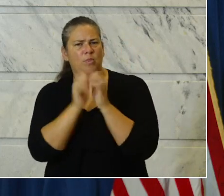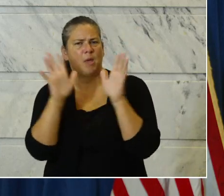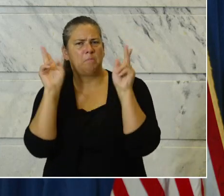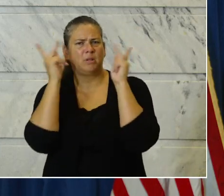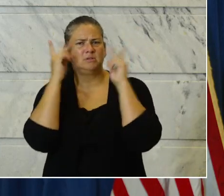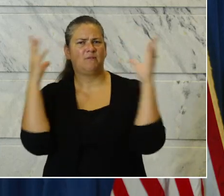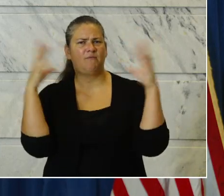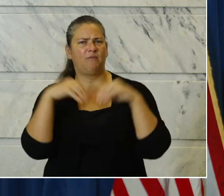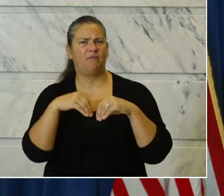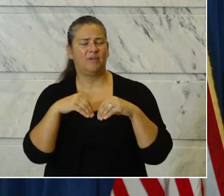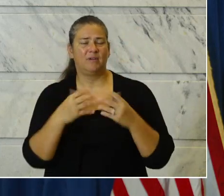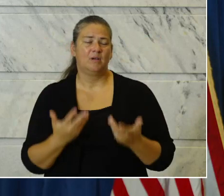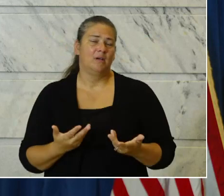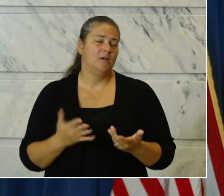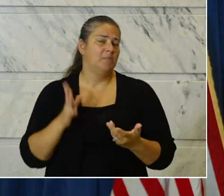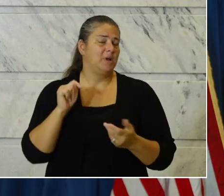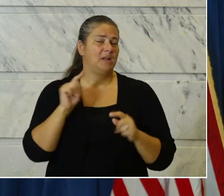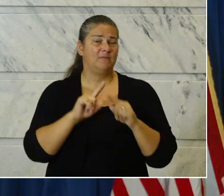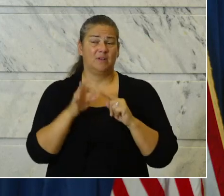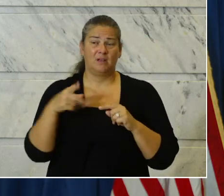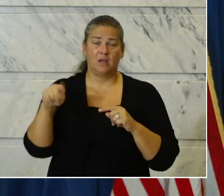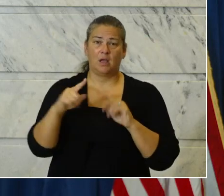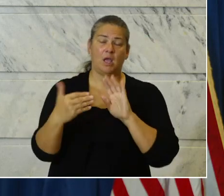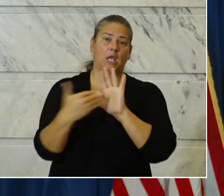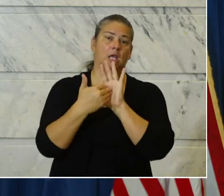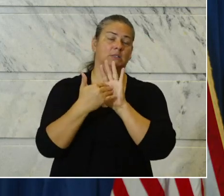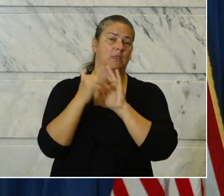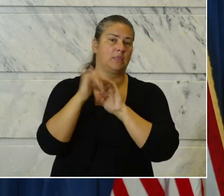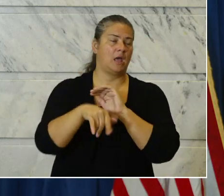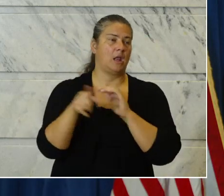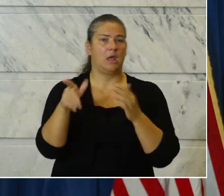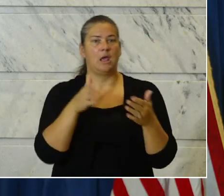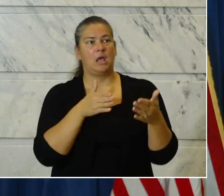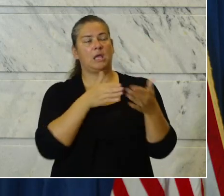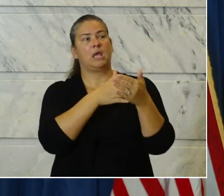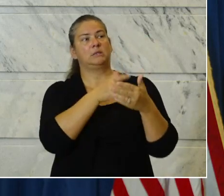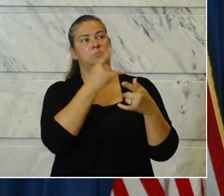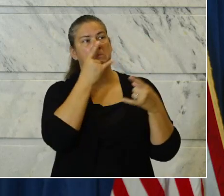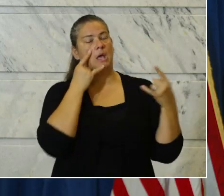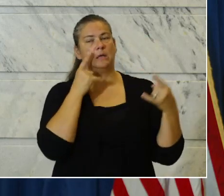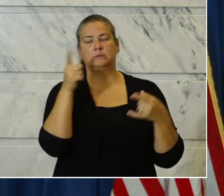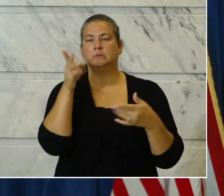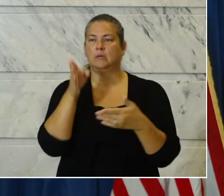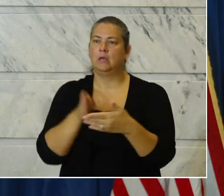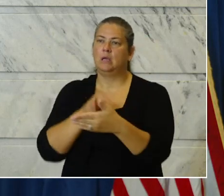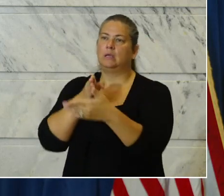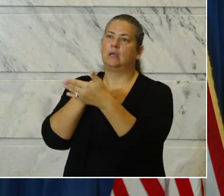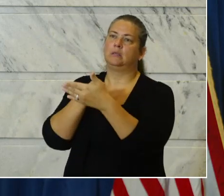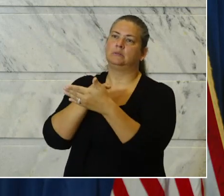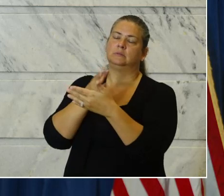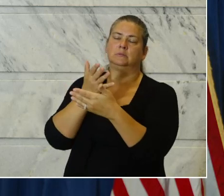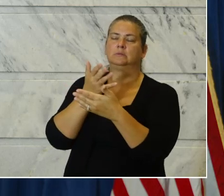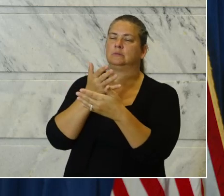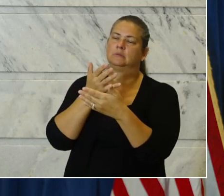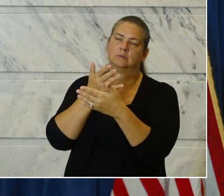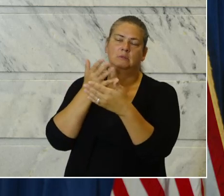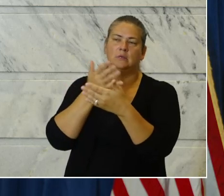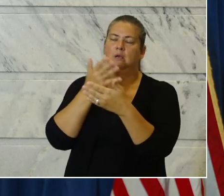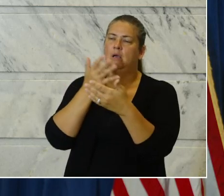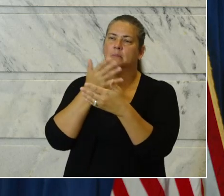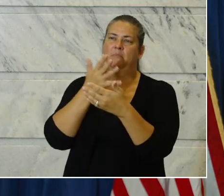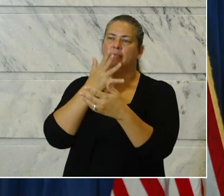just decides they're against whatever we're for. They were against the mask mandate. They are against steps we took